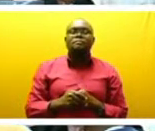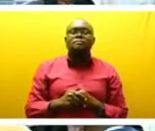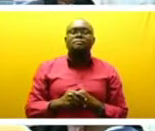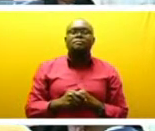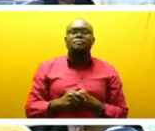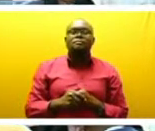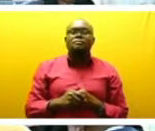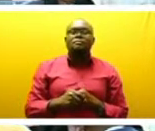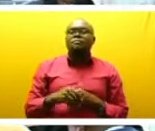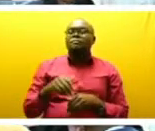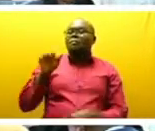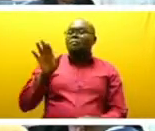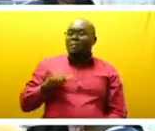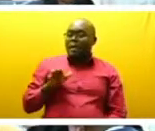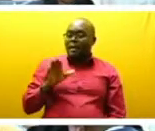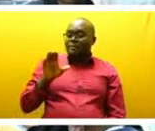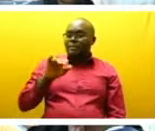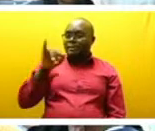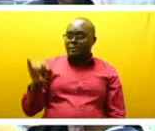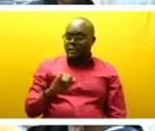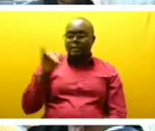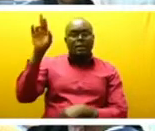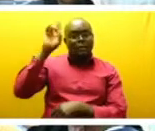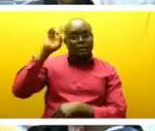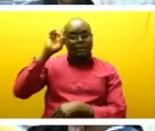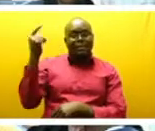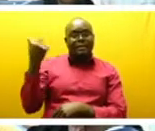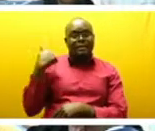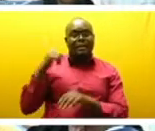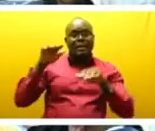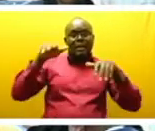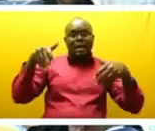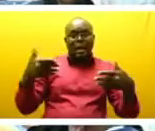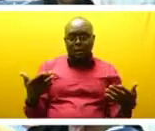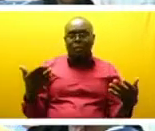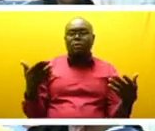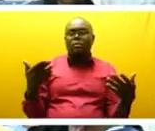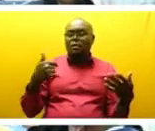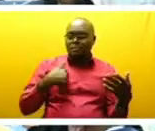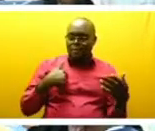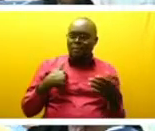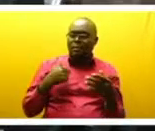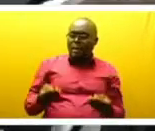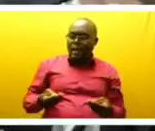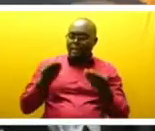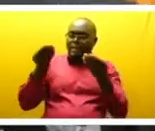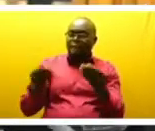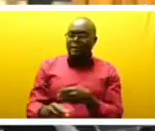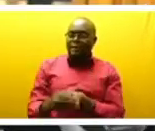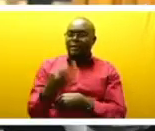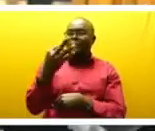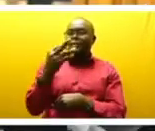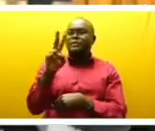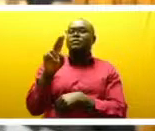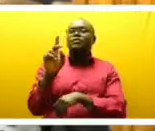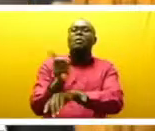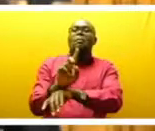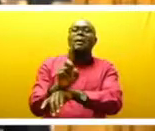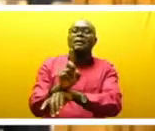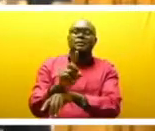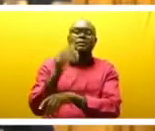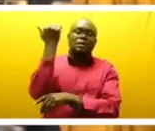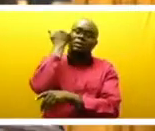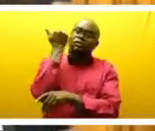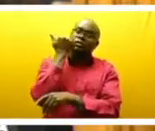Madam Chief Justice, you recall yesterday how gracious I was. I donated 32 minutes to court. Are